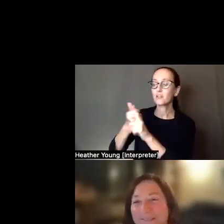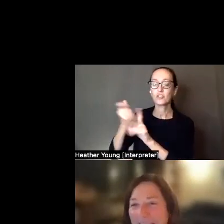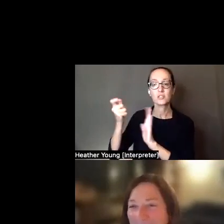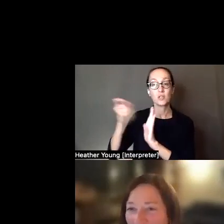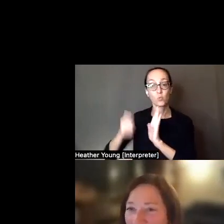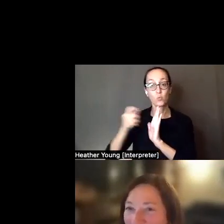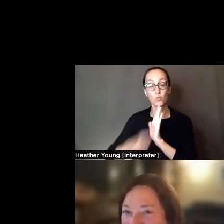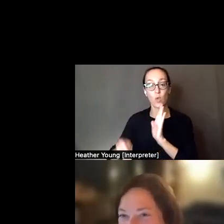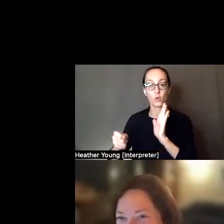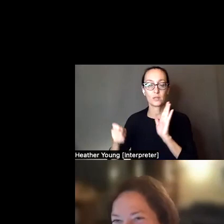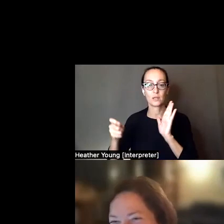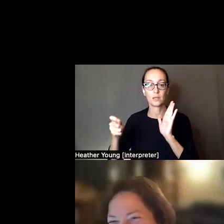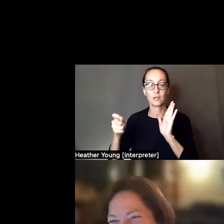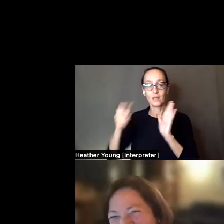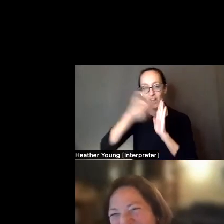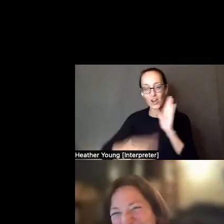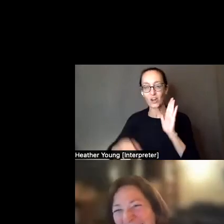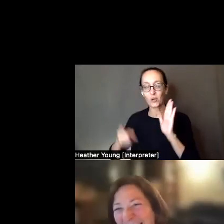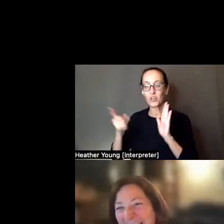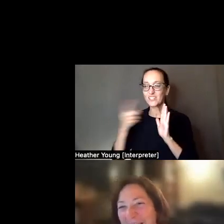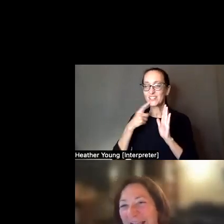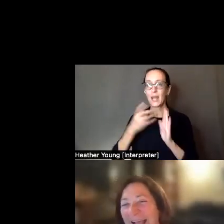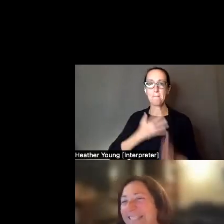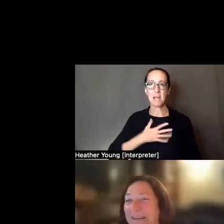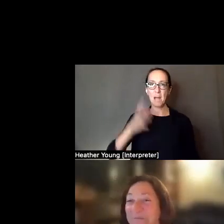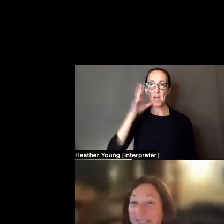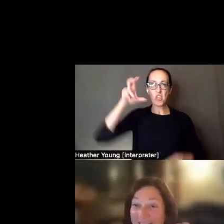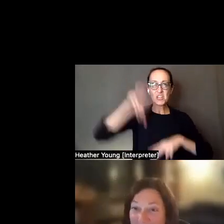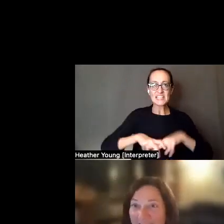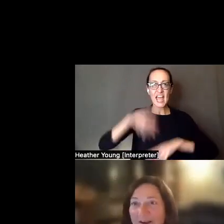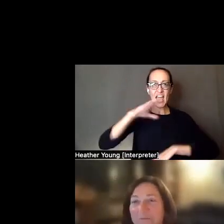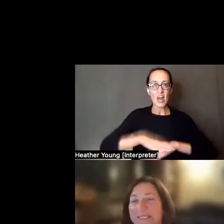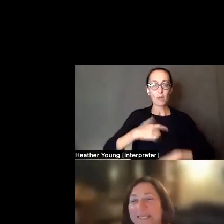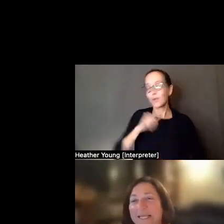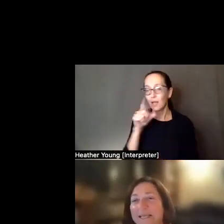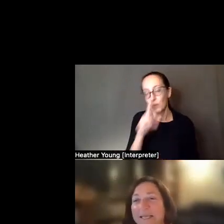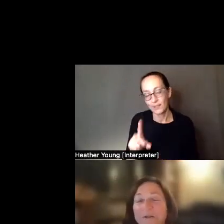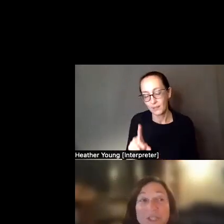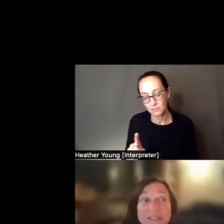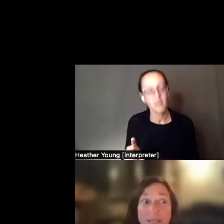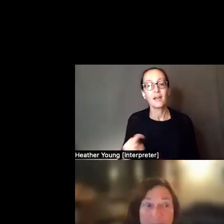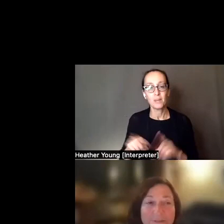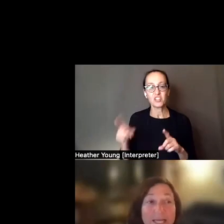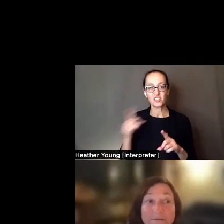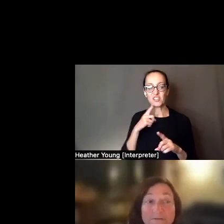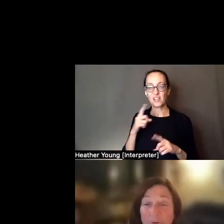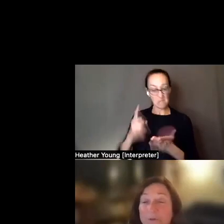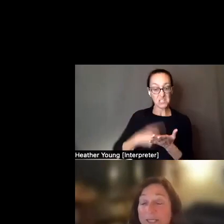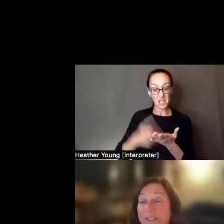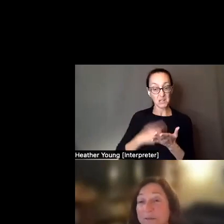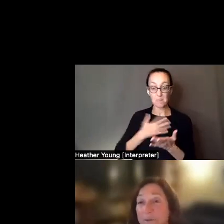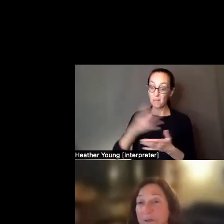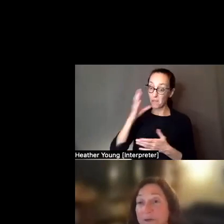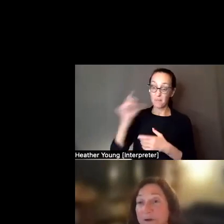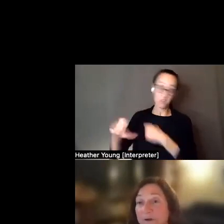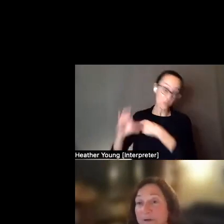mother sat on me. And she didn't really sit on her, but she, she sometimes had to force Rachel